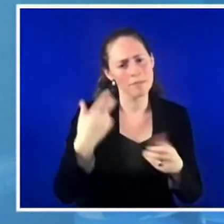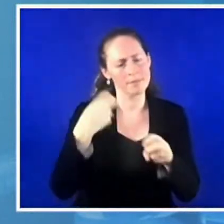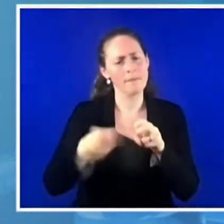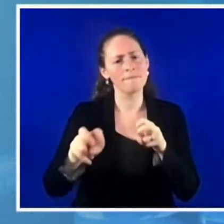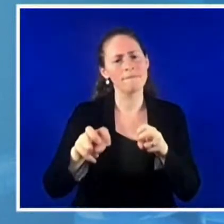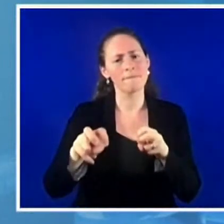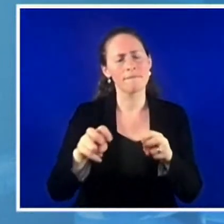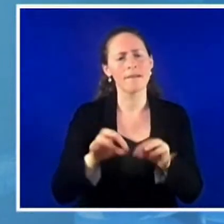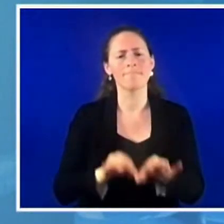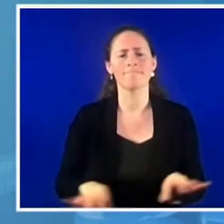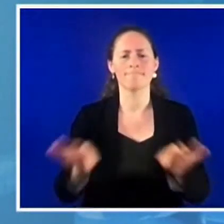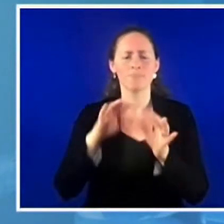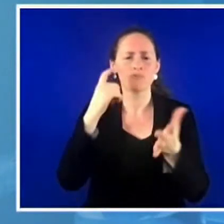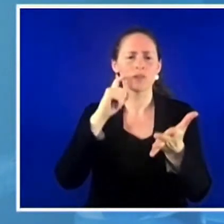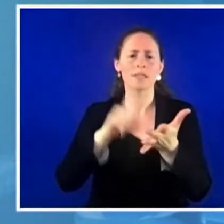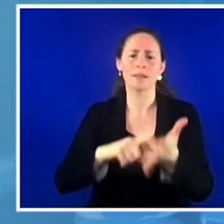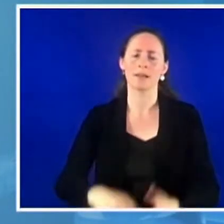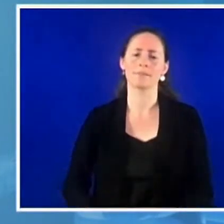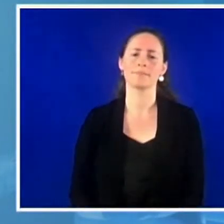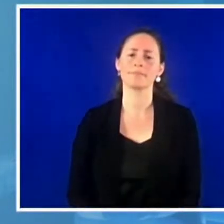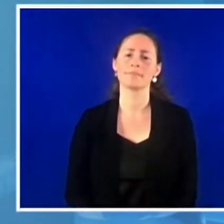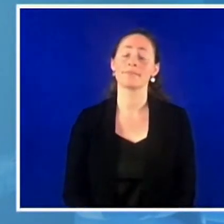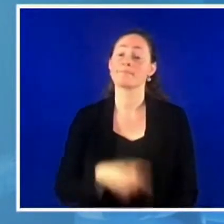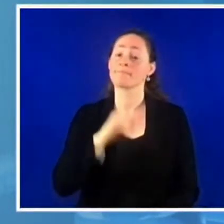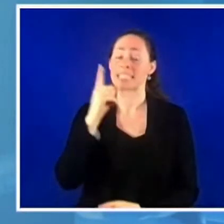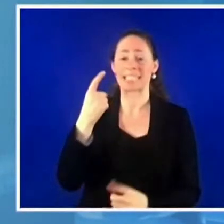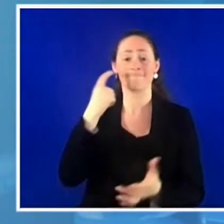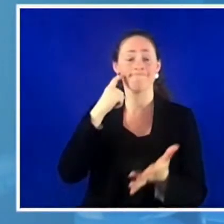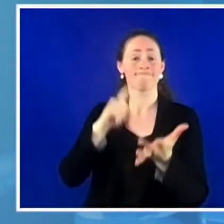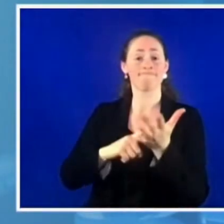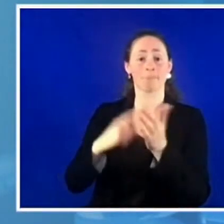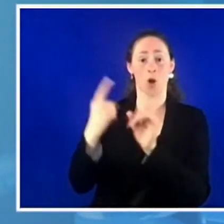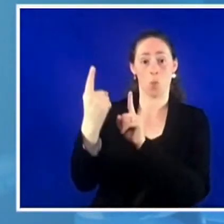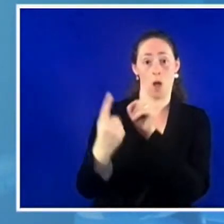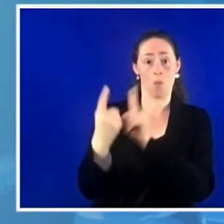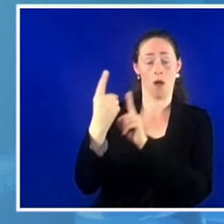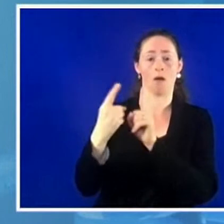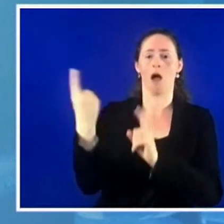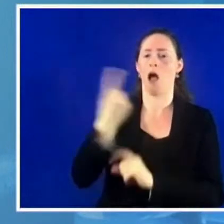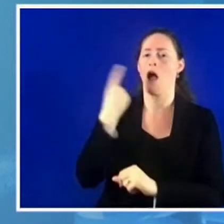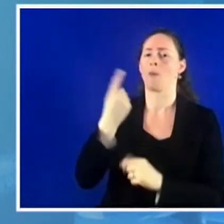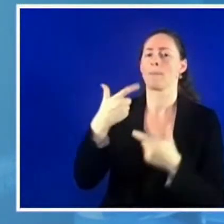interactions where a difference is going to be made, and they have to be motivated to do that.